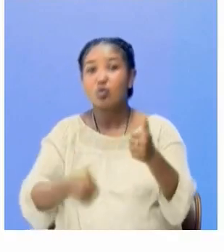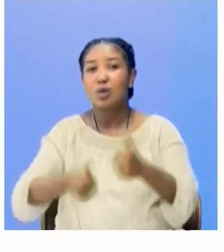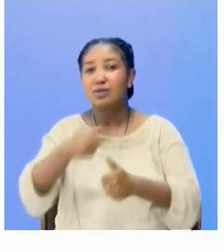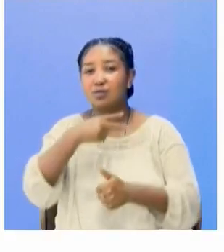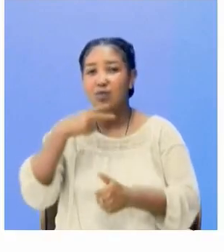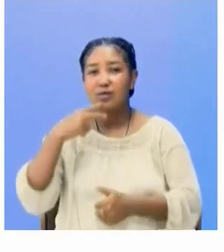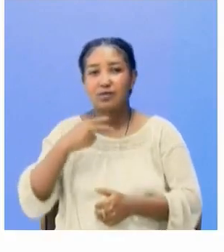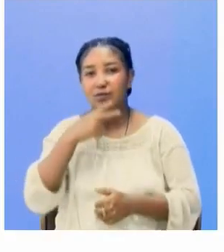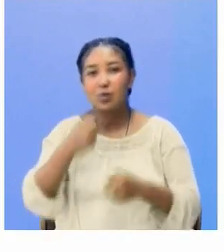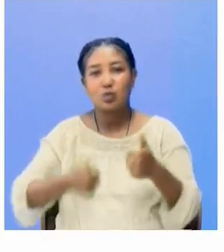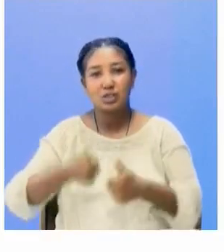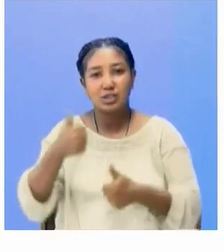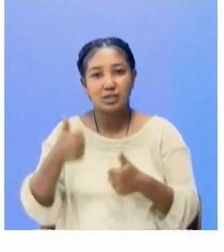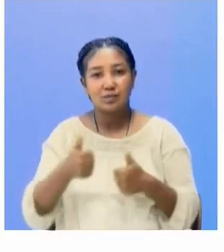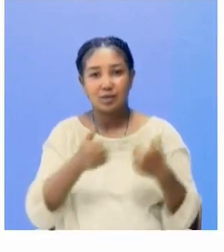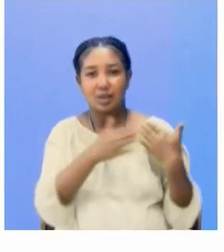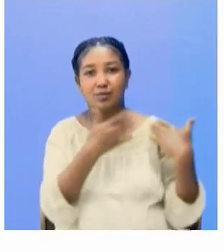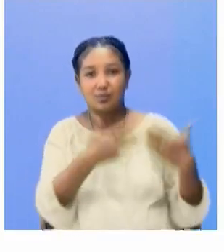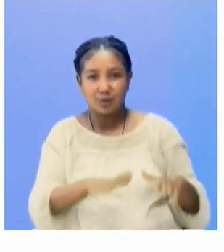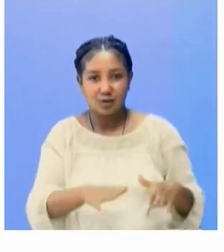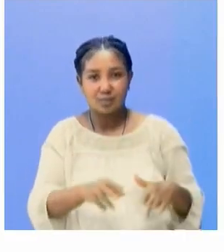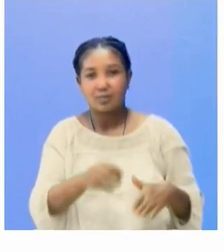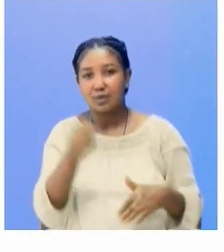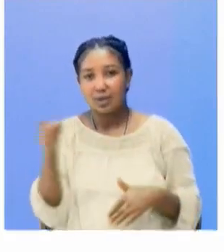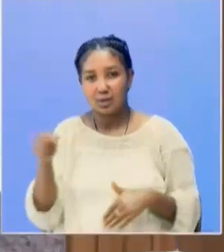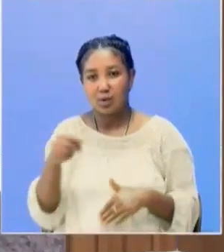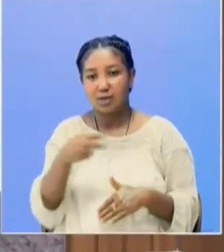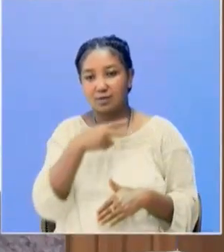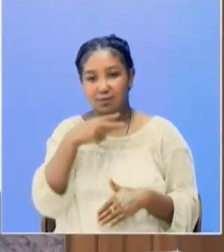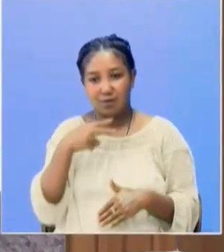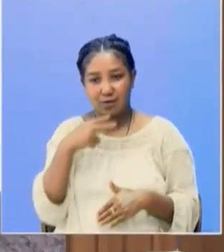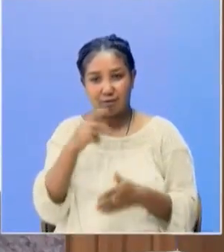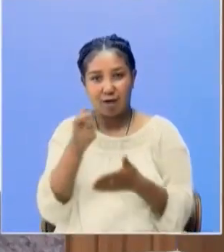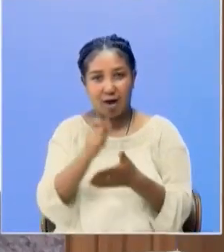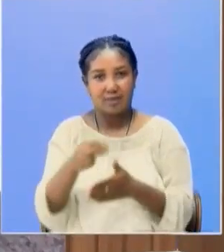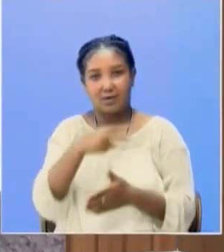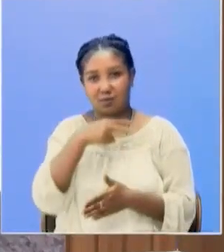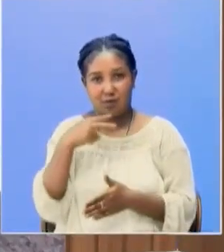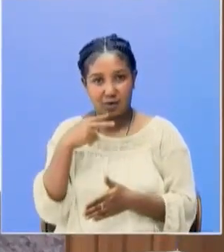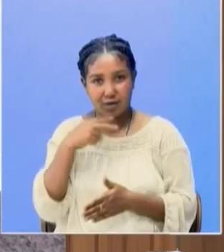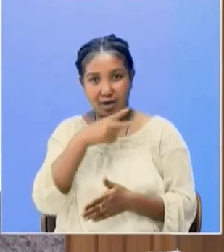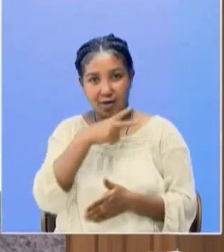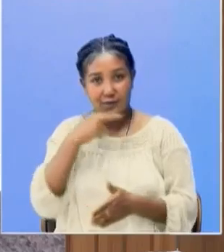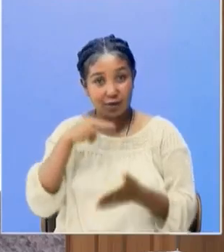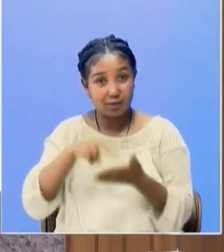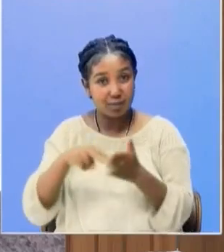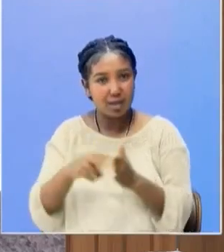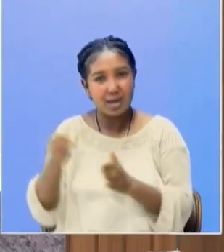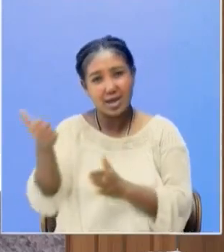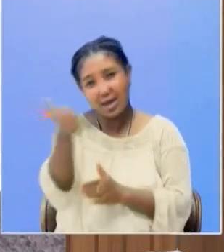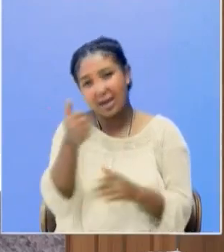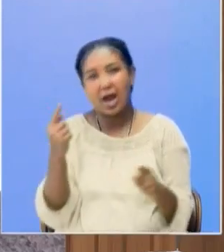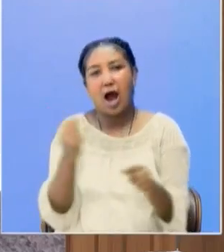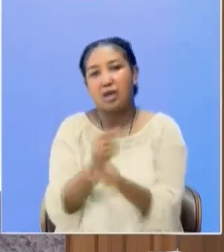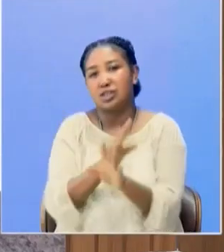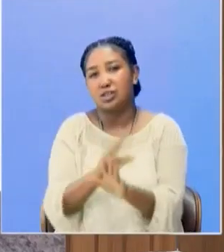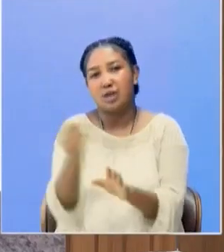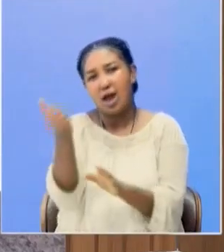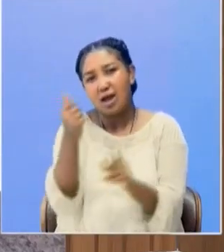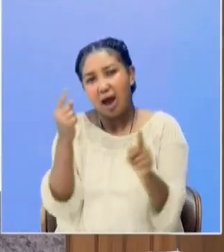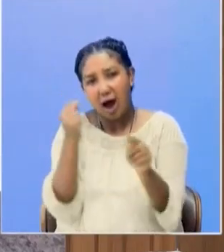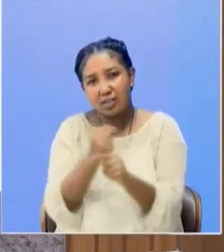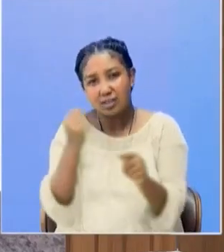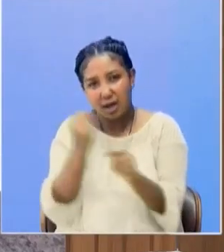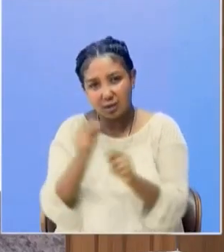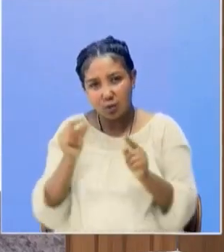verb? This one the subject, this one is the verb. Verb means any action word. The action